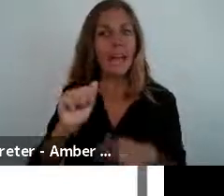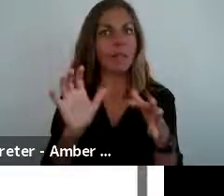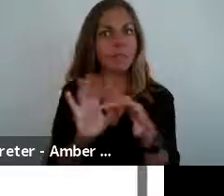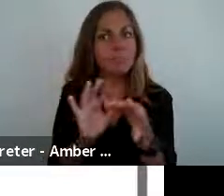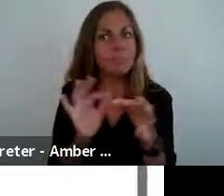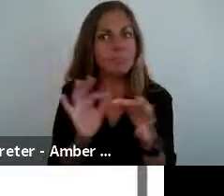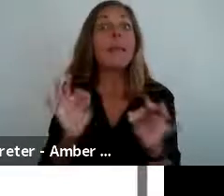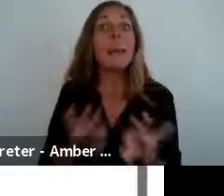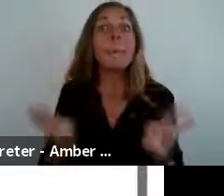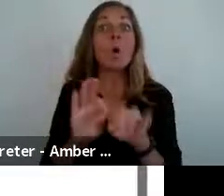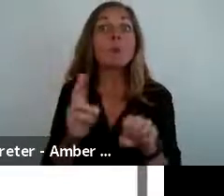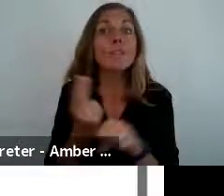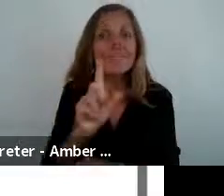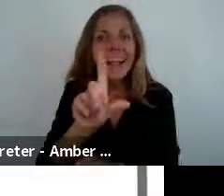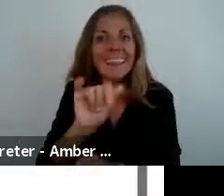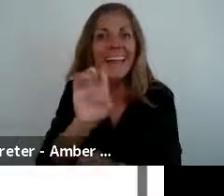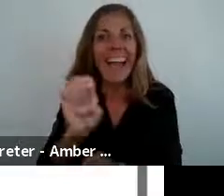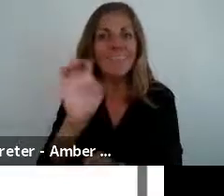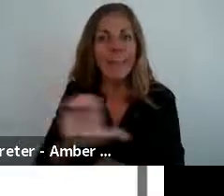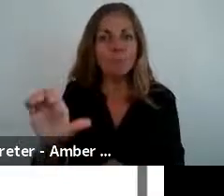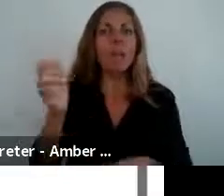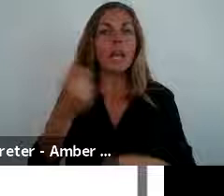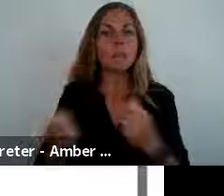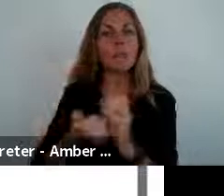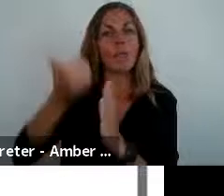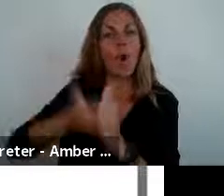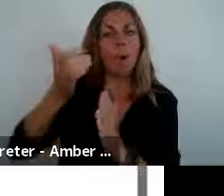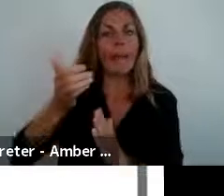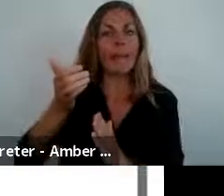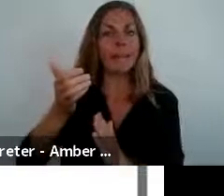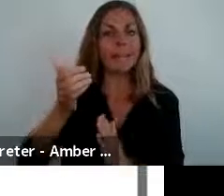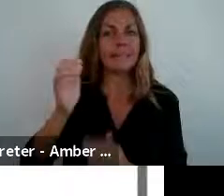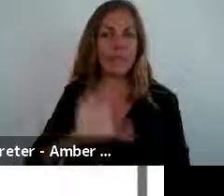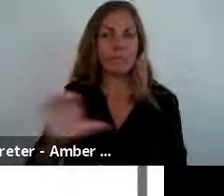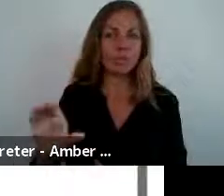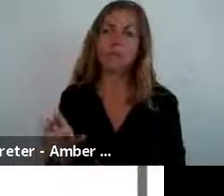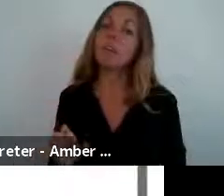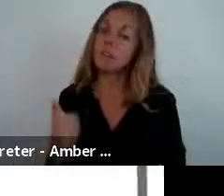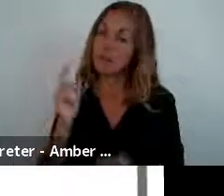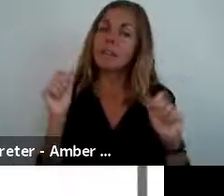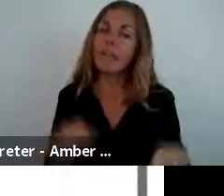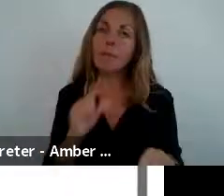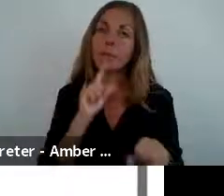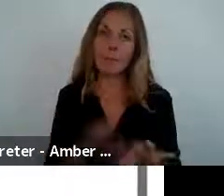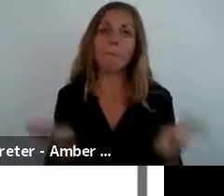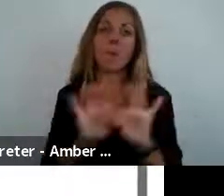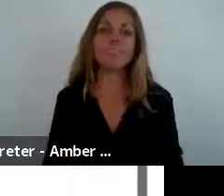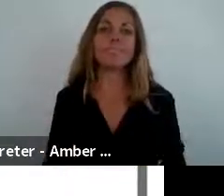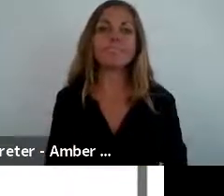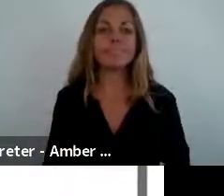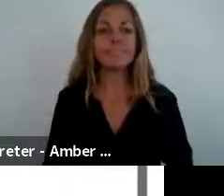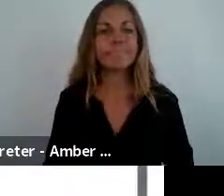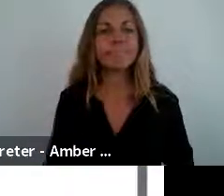a live captioner versus automatic captioning, because that can be very important.